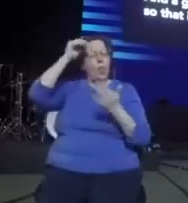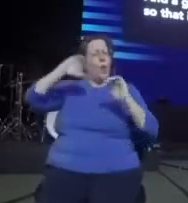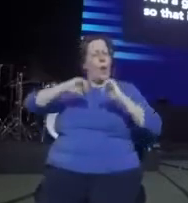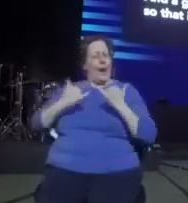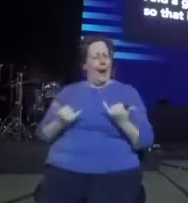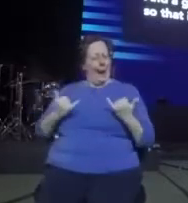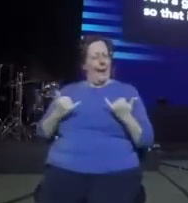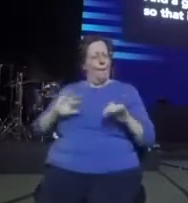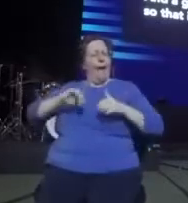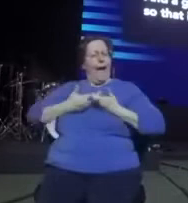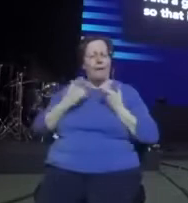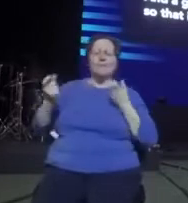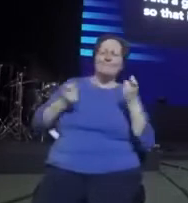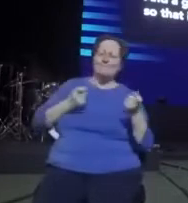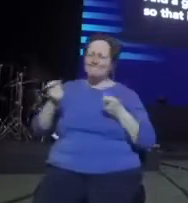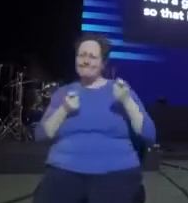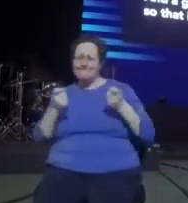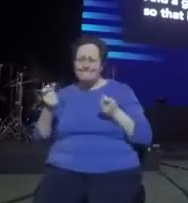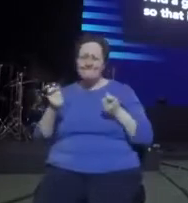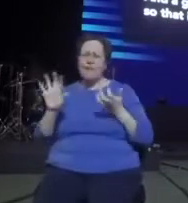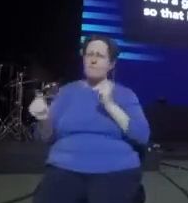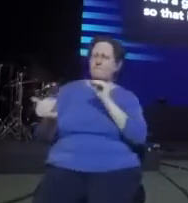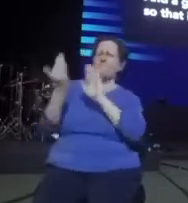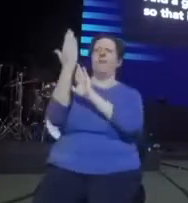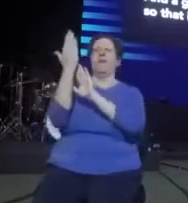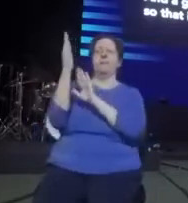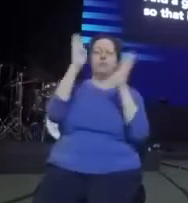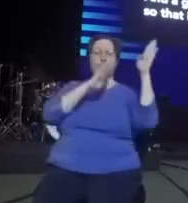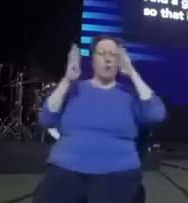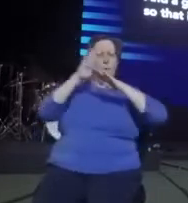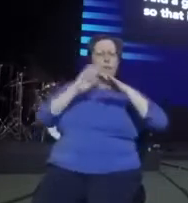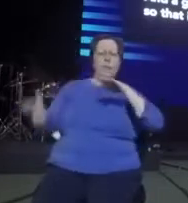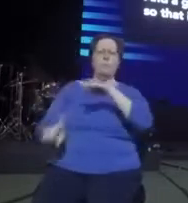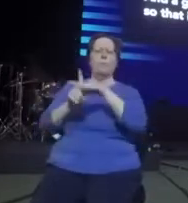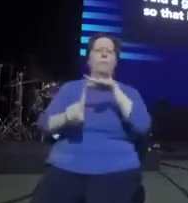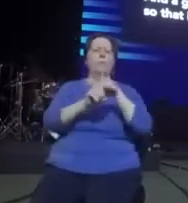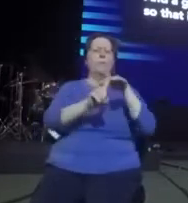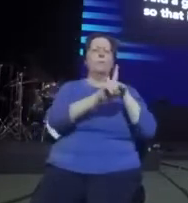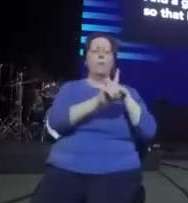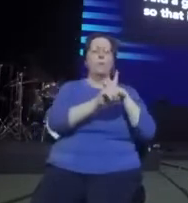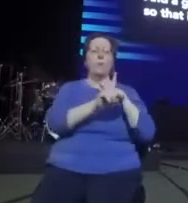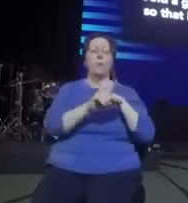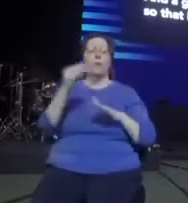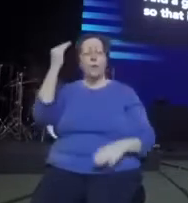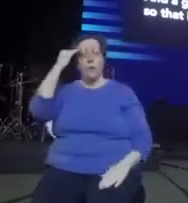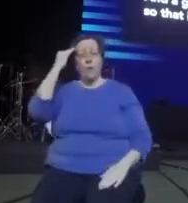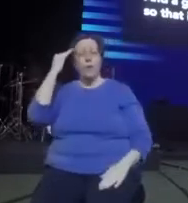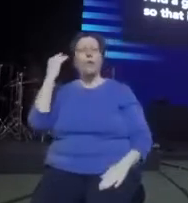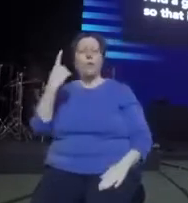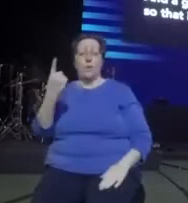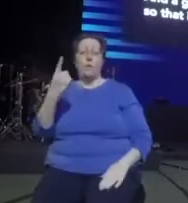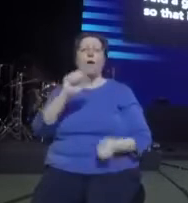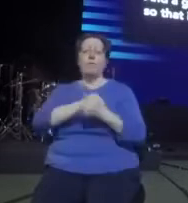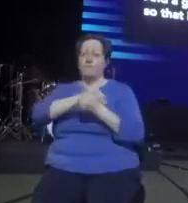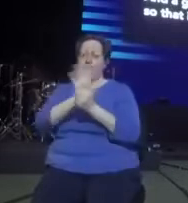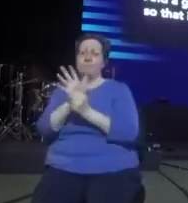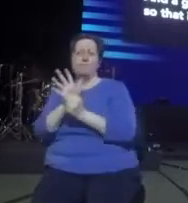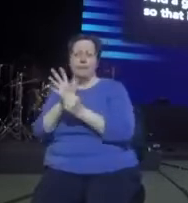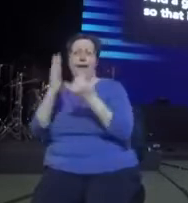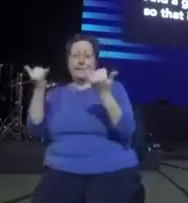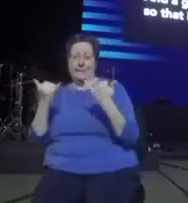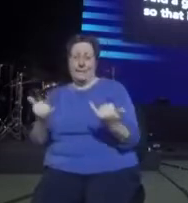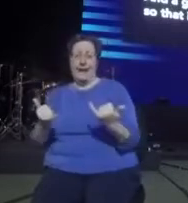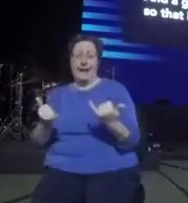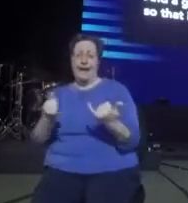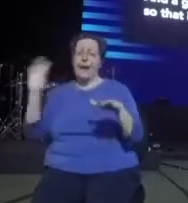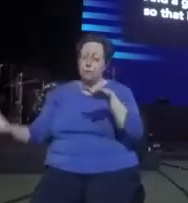realize how to deal with these storms of life that come, you know what the one is called today? It's a storm of life that